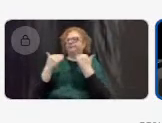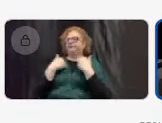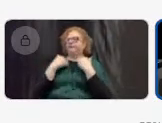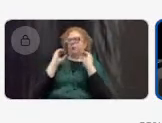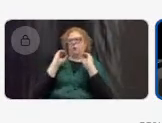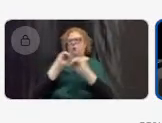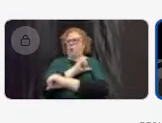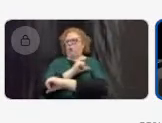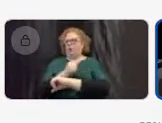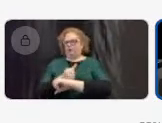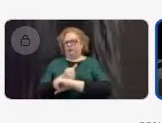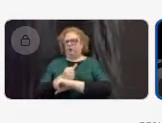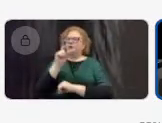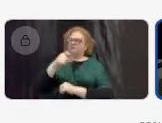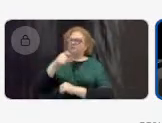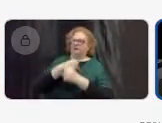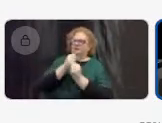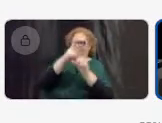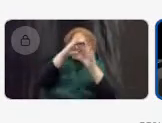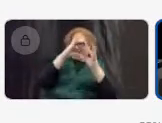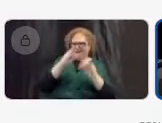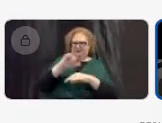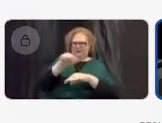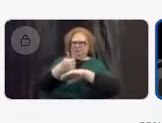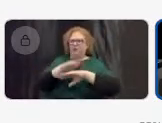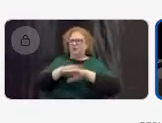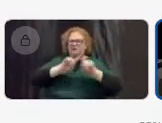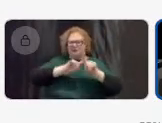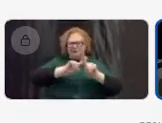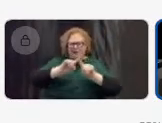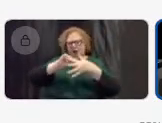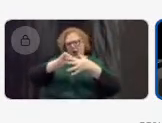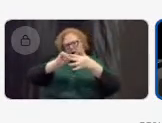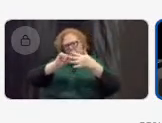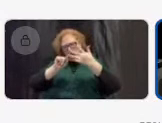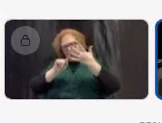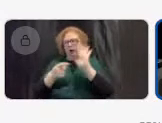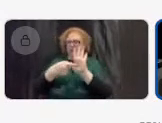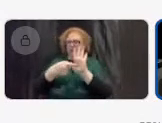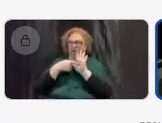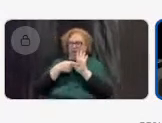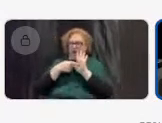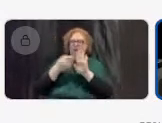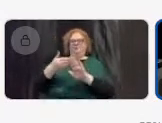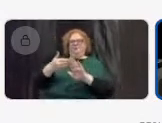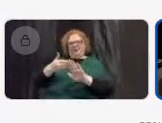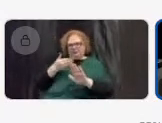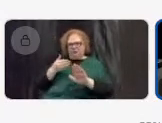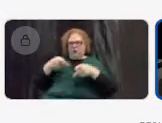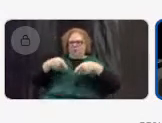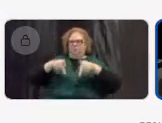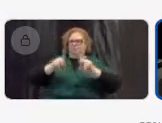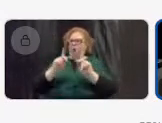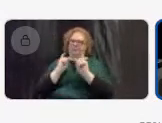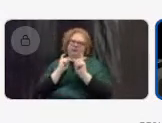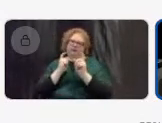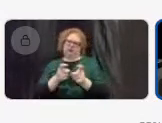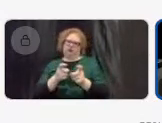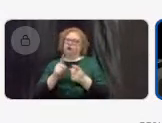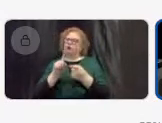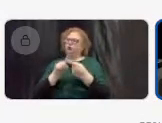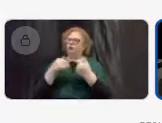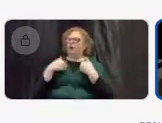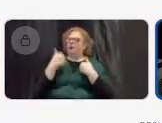upon all those criteria are put into place before a permit is issued for the construction of any boundary street in